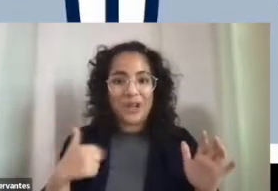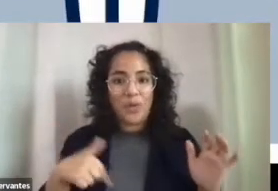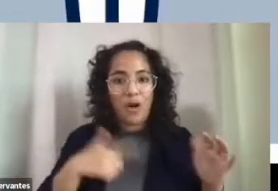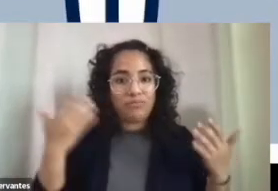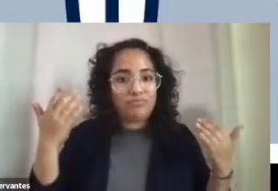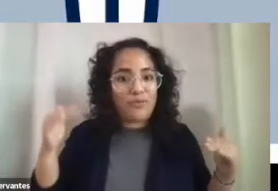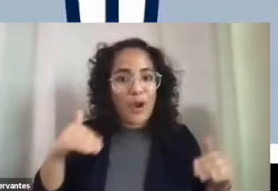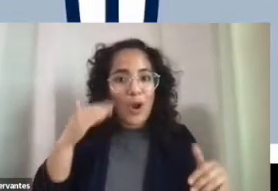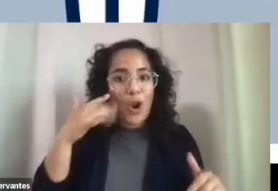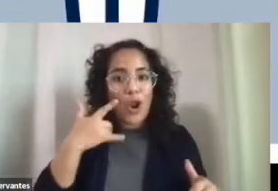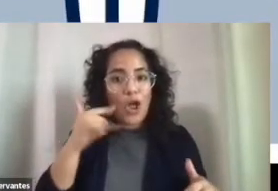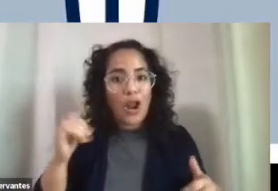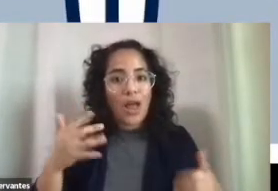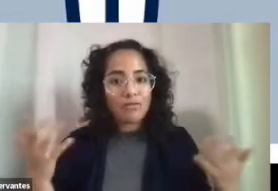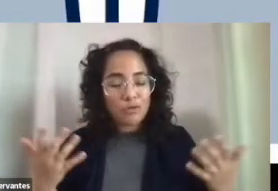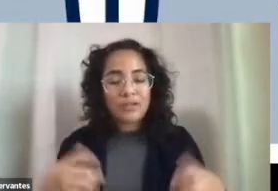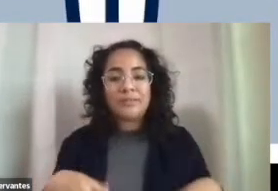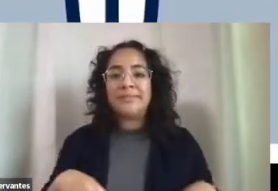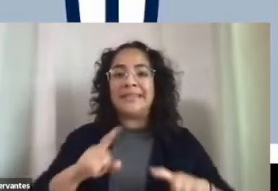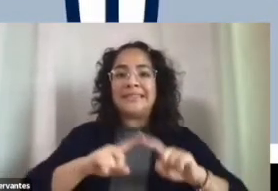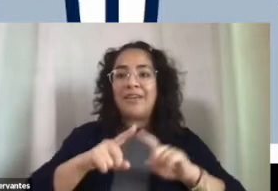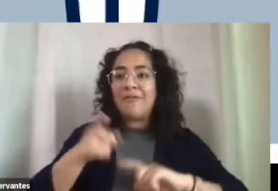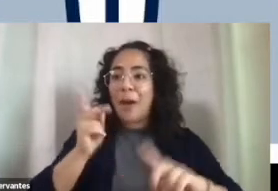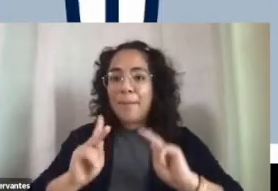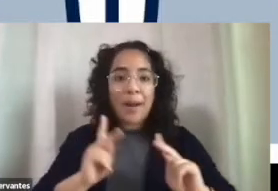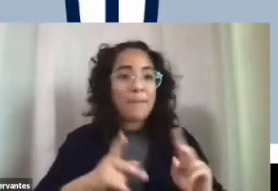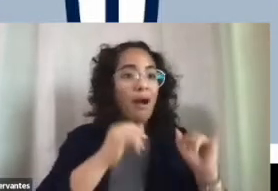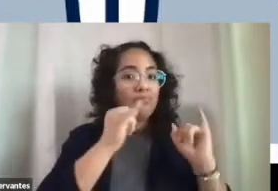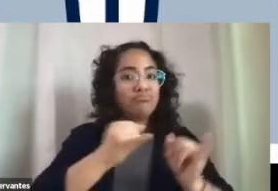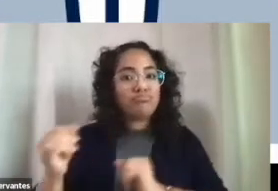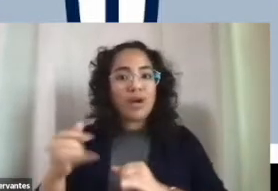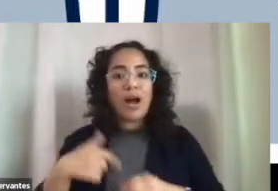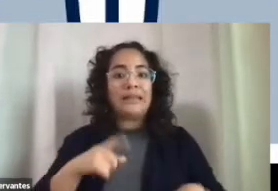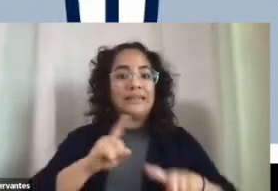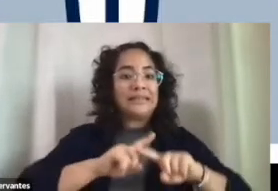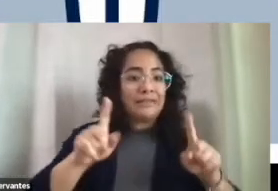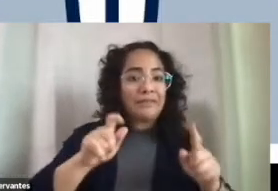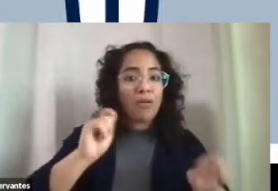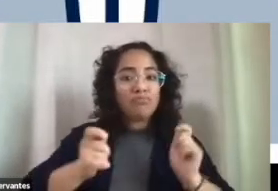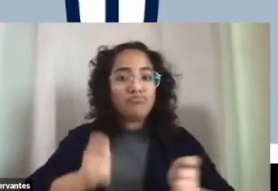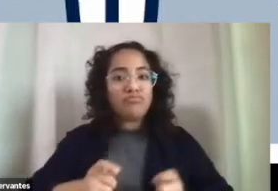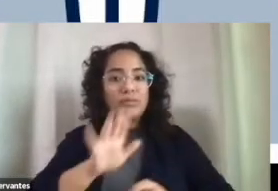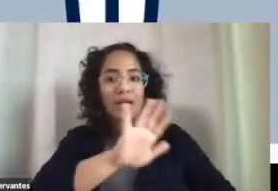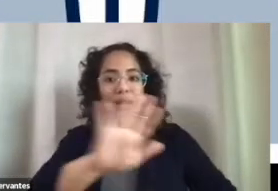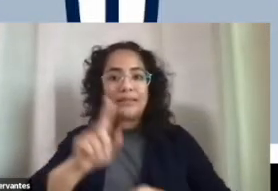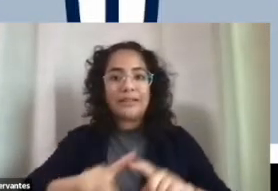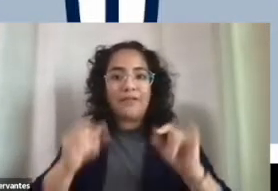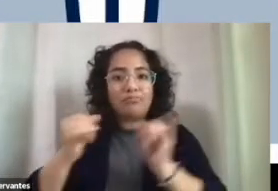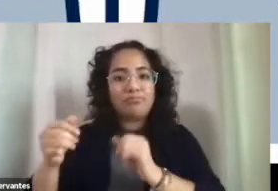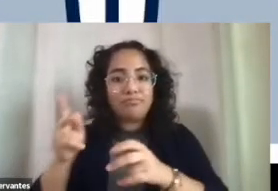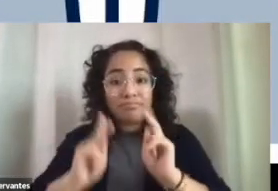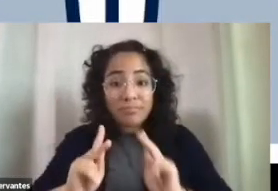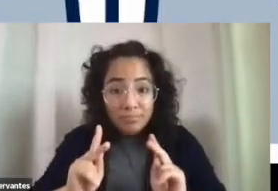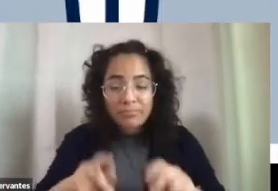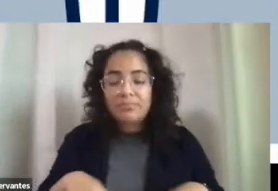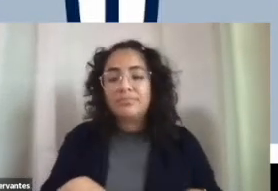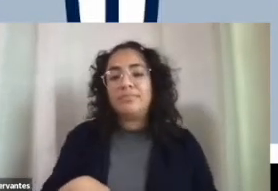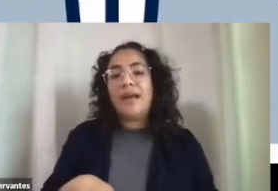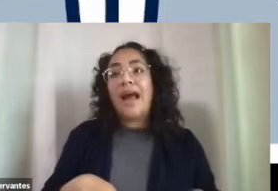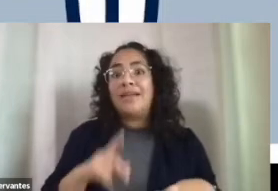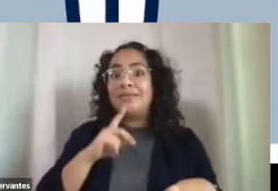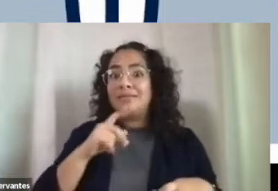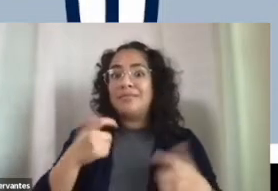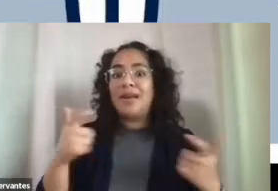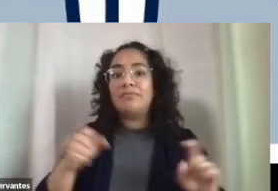what it looks like in all sorts of people, how it can differ between people, and that it has a big impact on people.